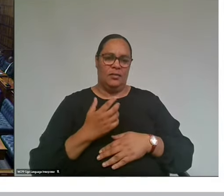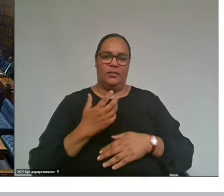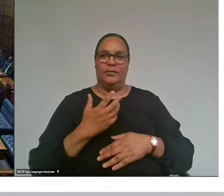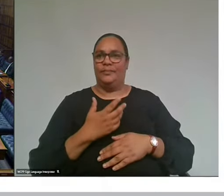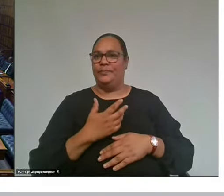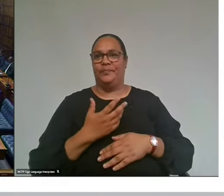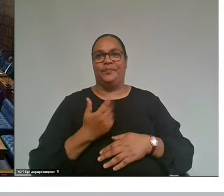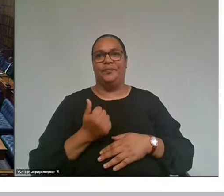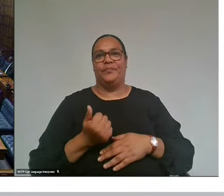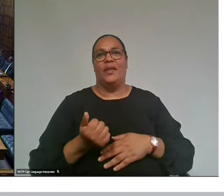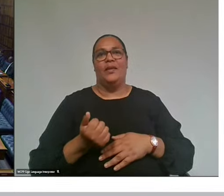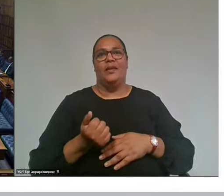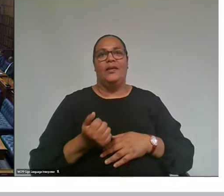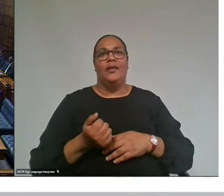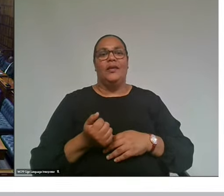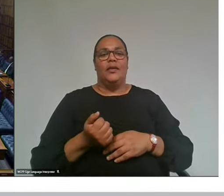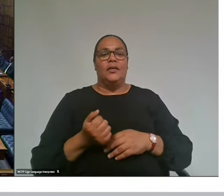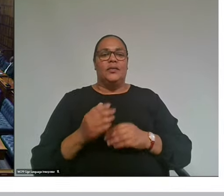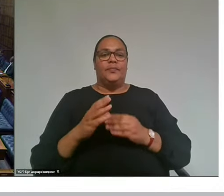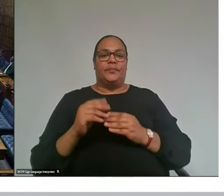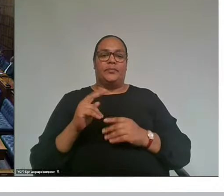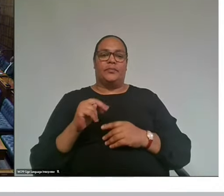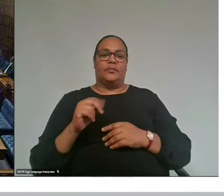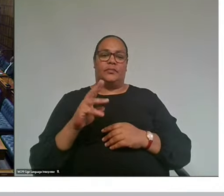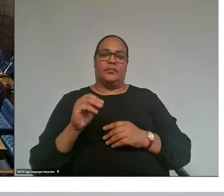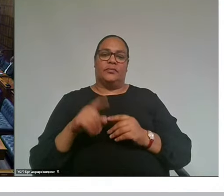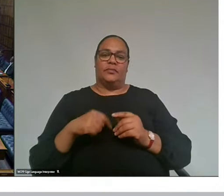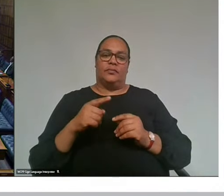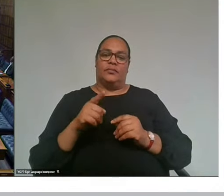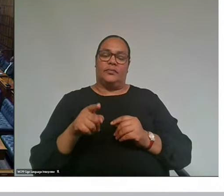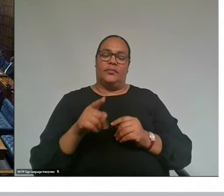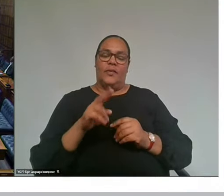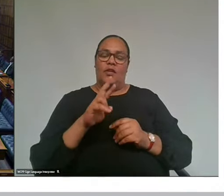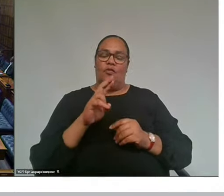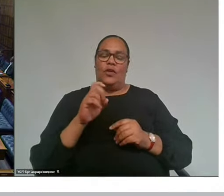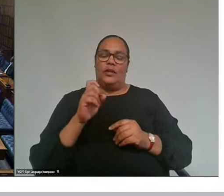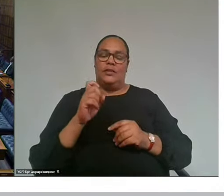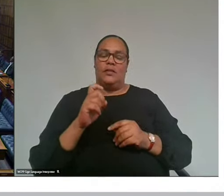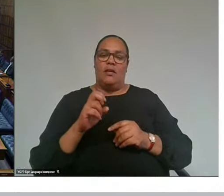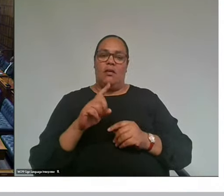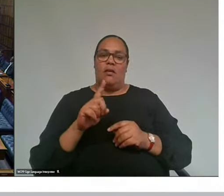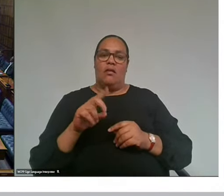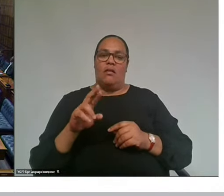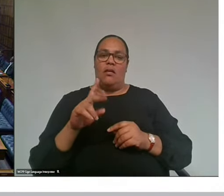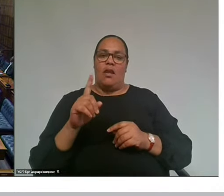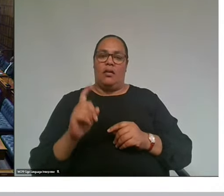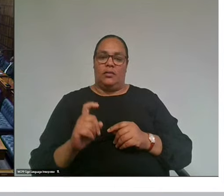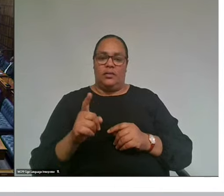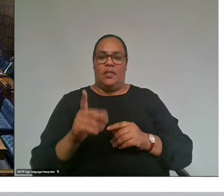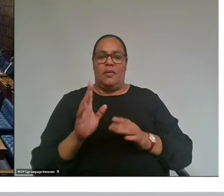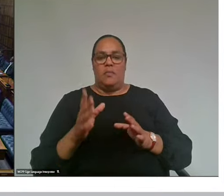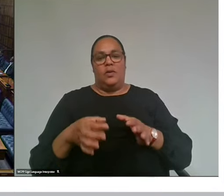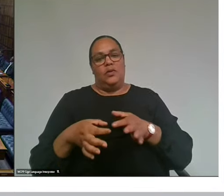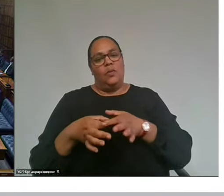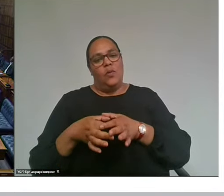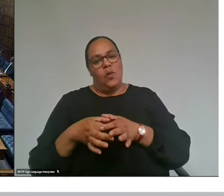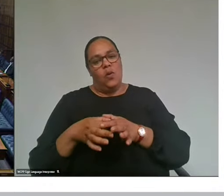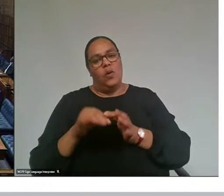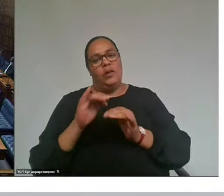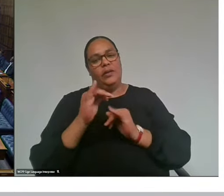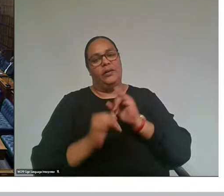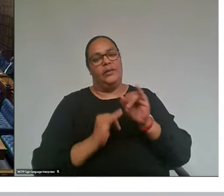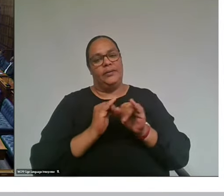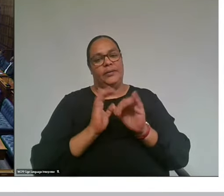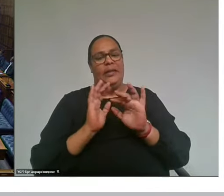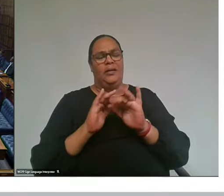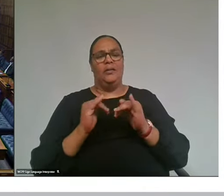on member and kl's questions around rux rux is a is a a small International